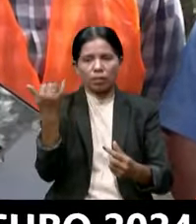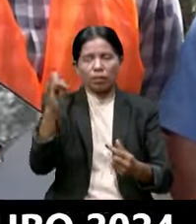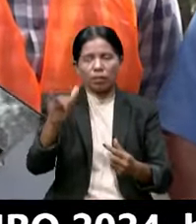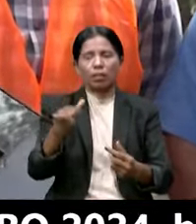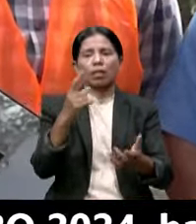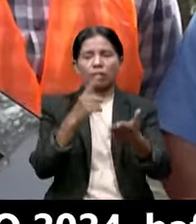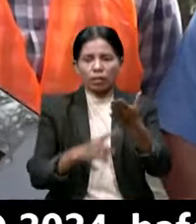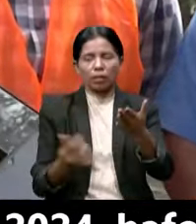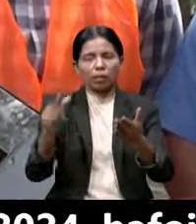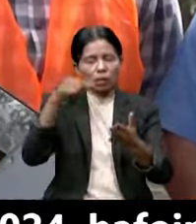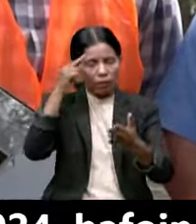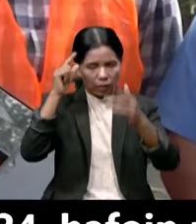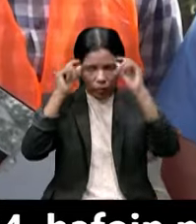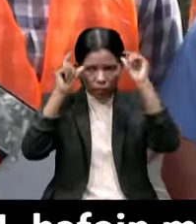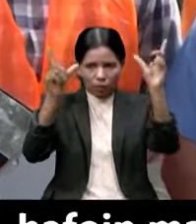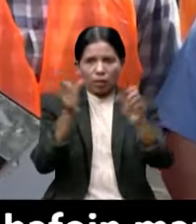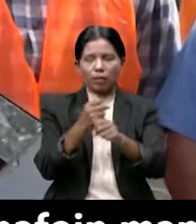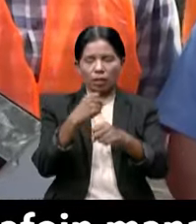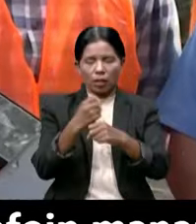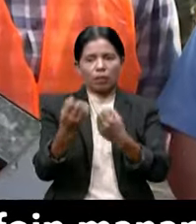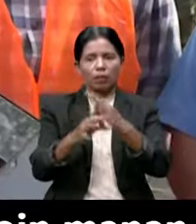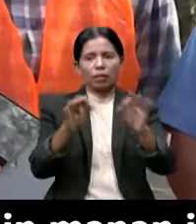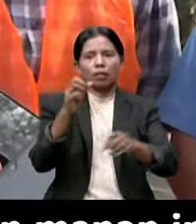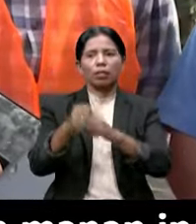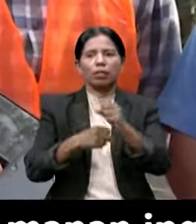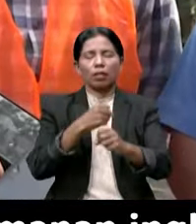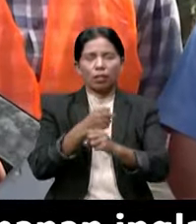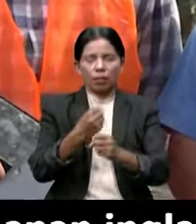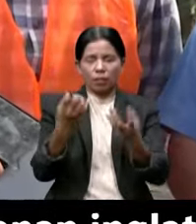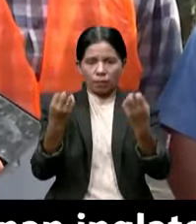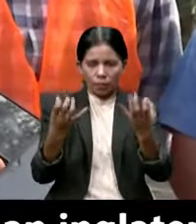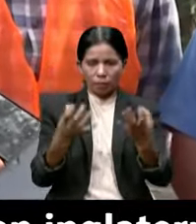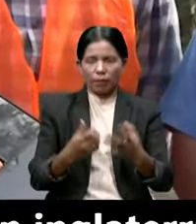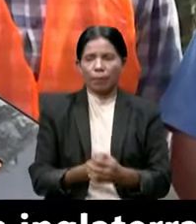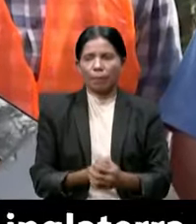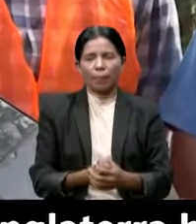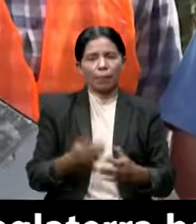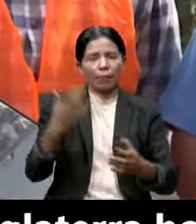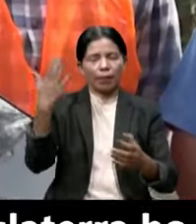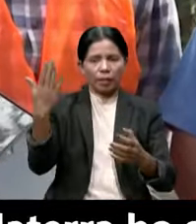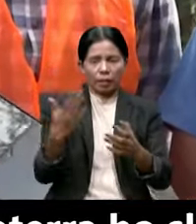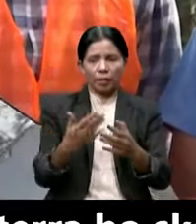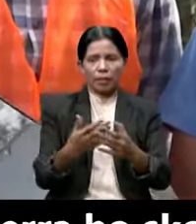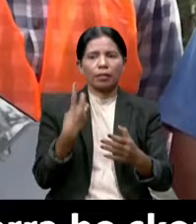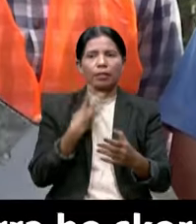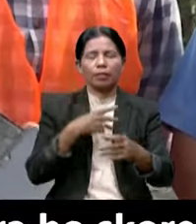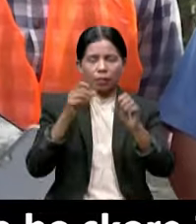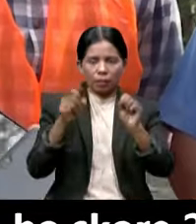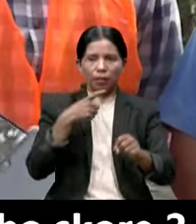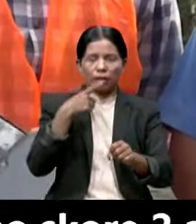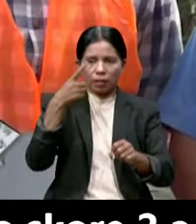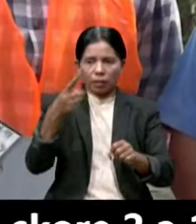seda-seda maka governo Timor-Leste halona iha tinang barak nilarang iha lut kita bela dia luta ida